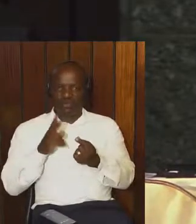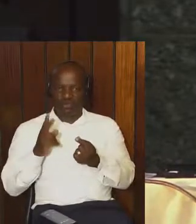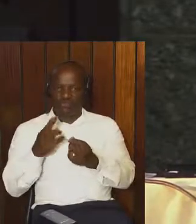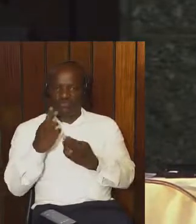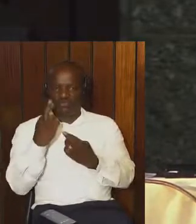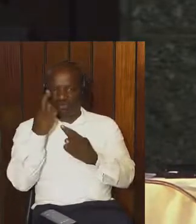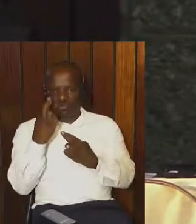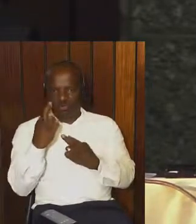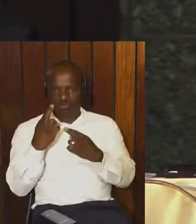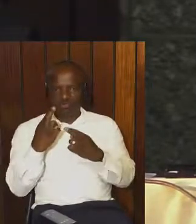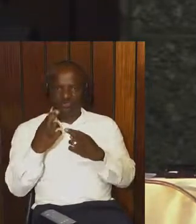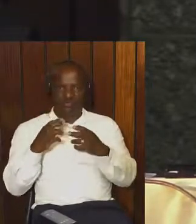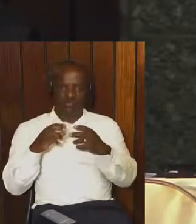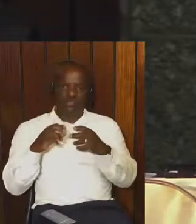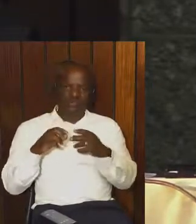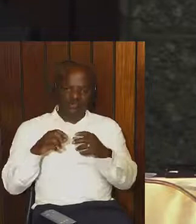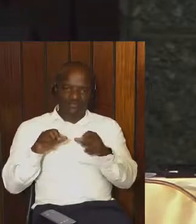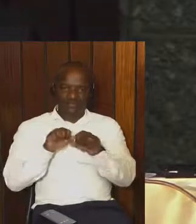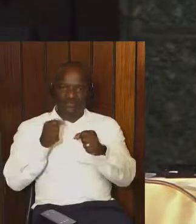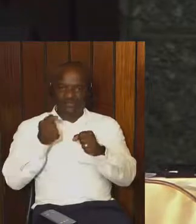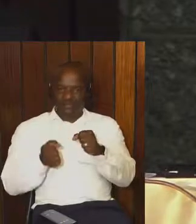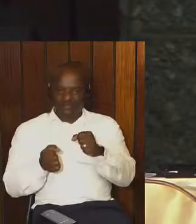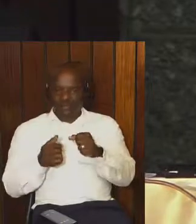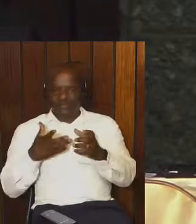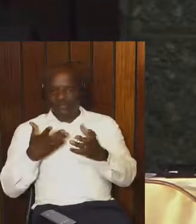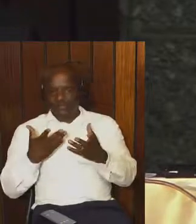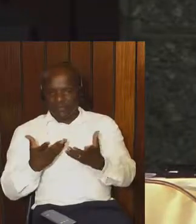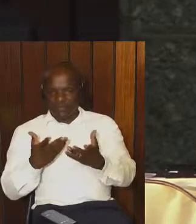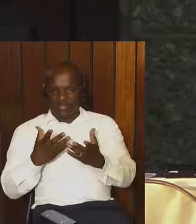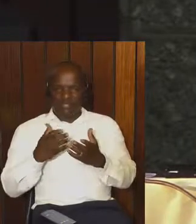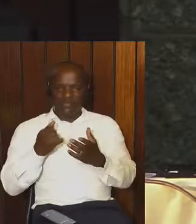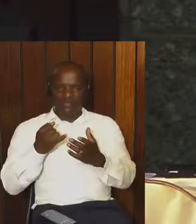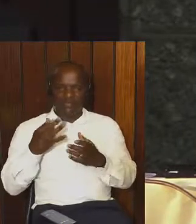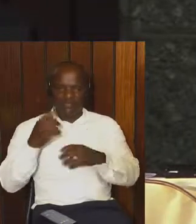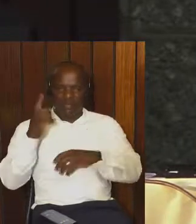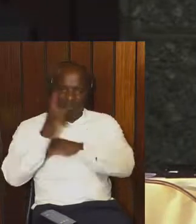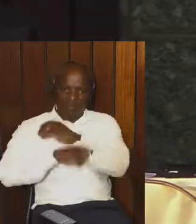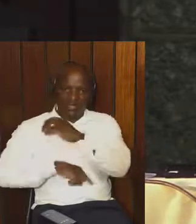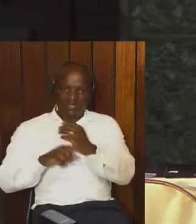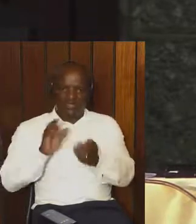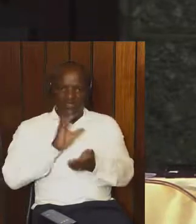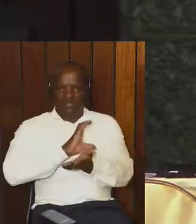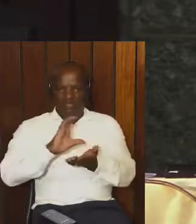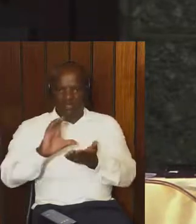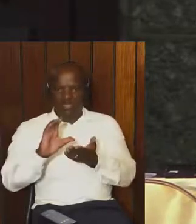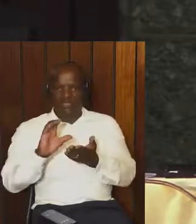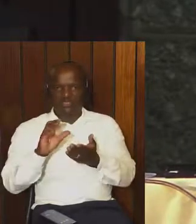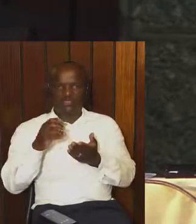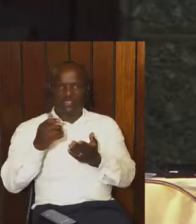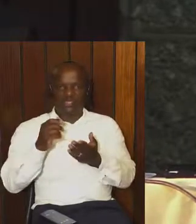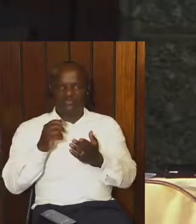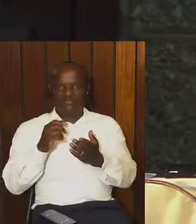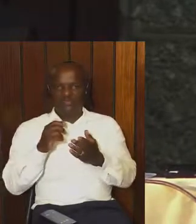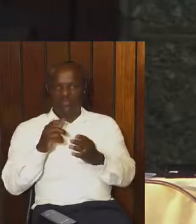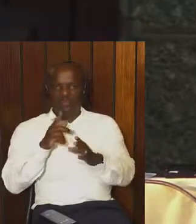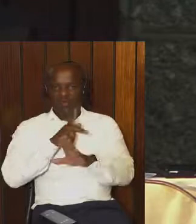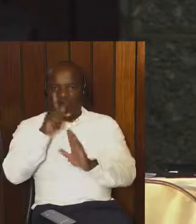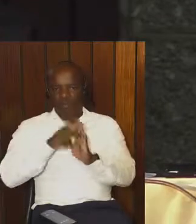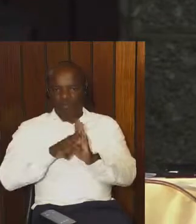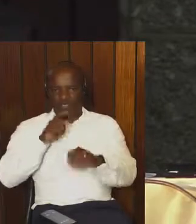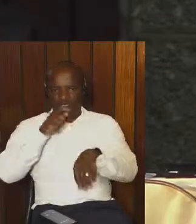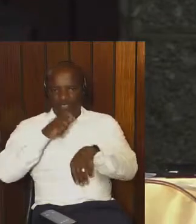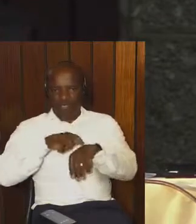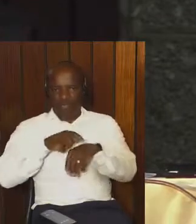look at systems how we can actually penalize contracts for not completing projects on time, because in the end it is